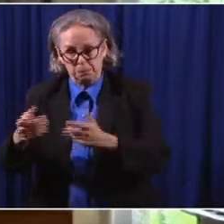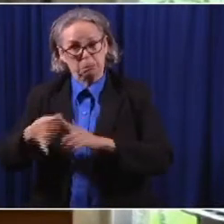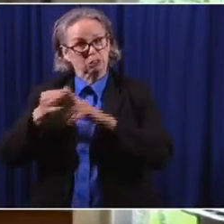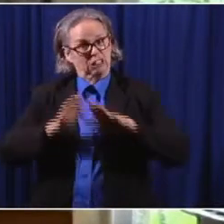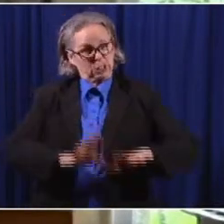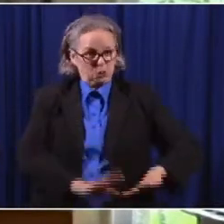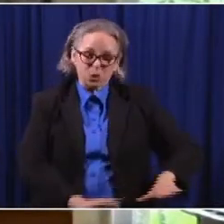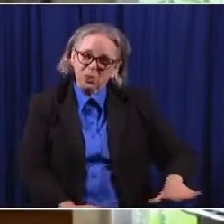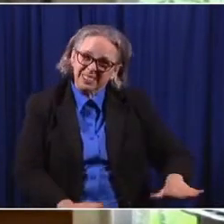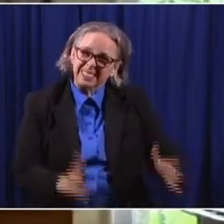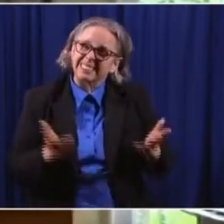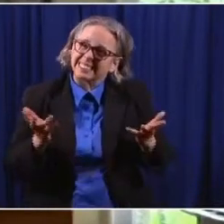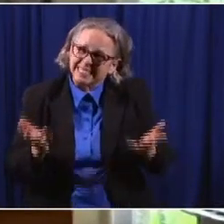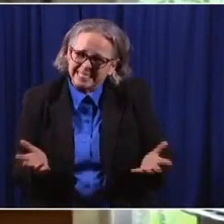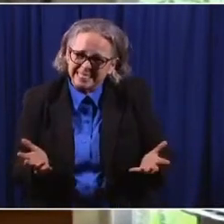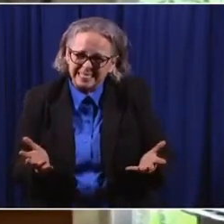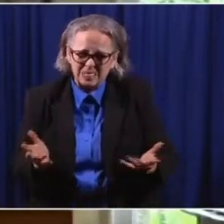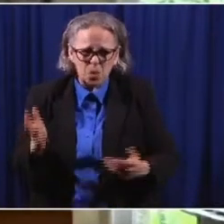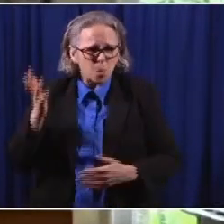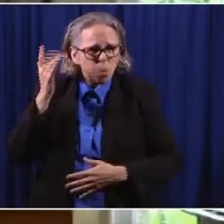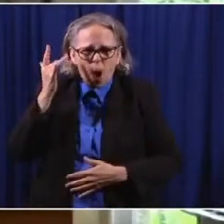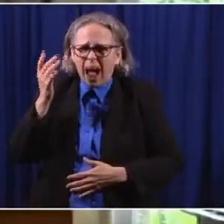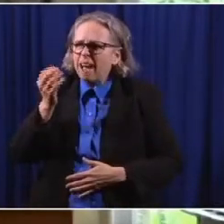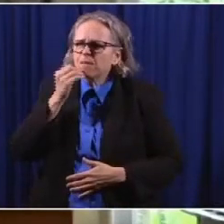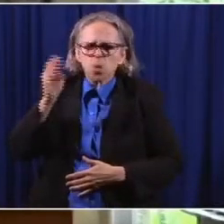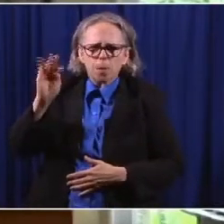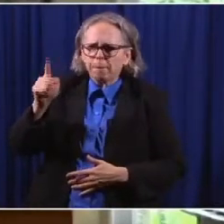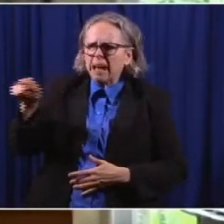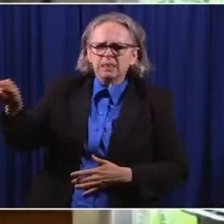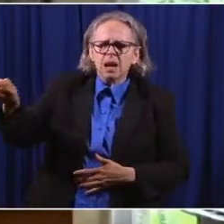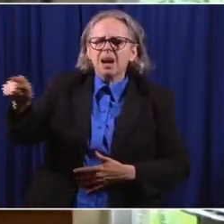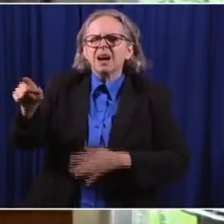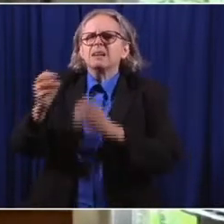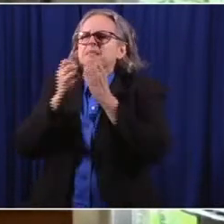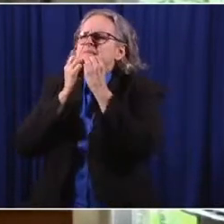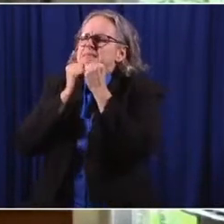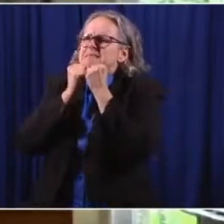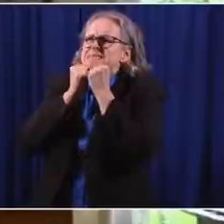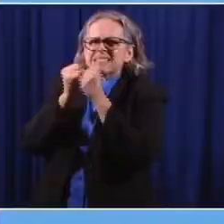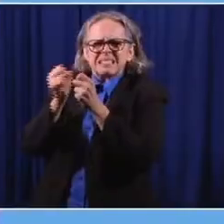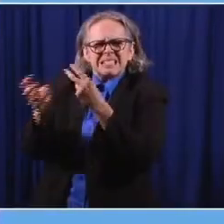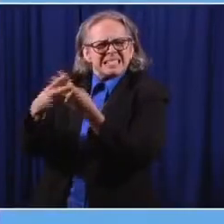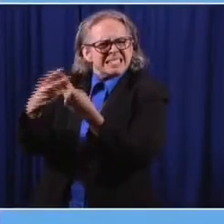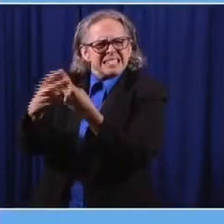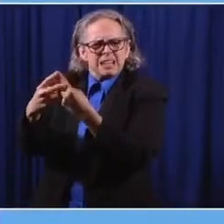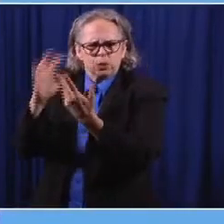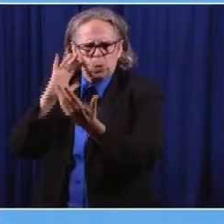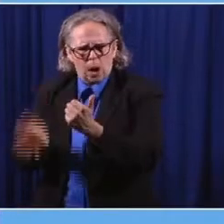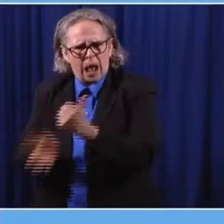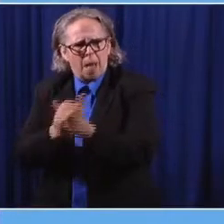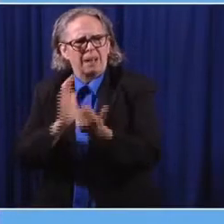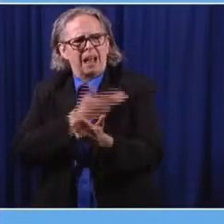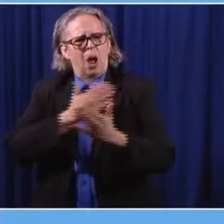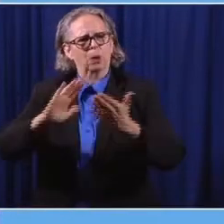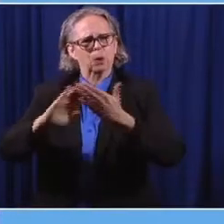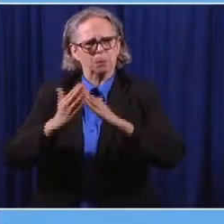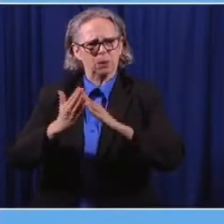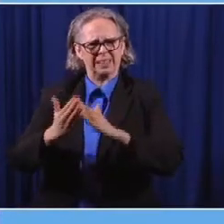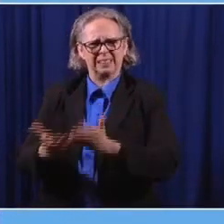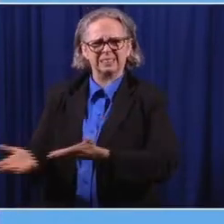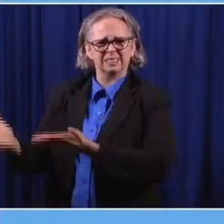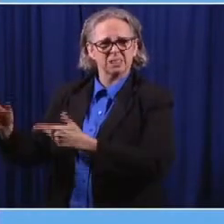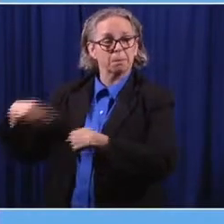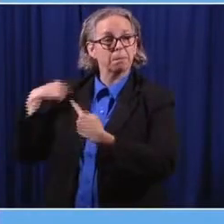banks are such a vital part of our resource of our communities. Over the past 7 months, Ohio's food banks have